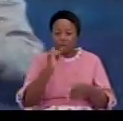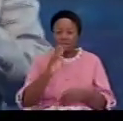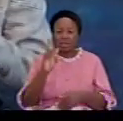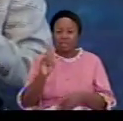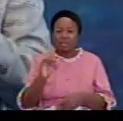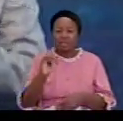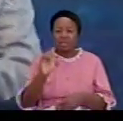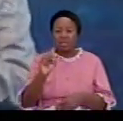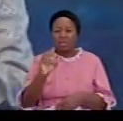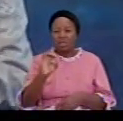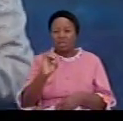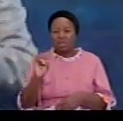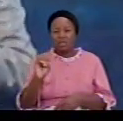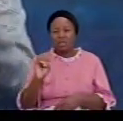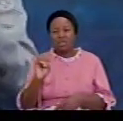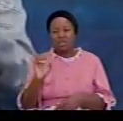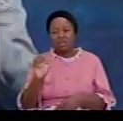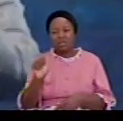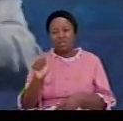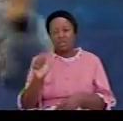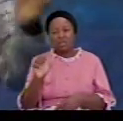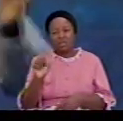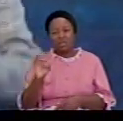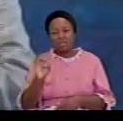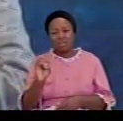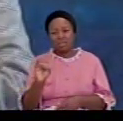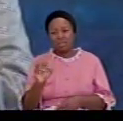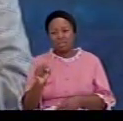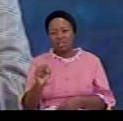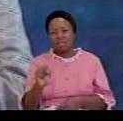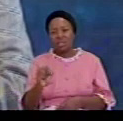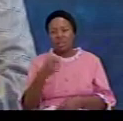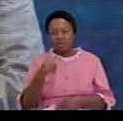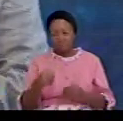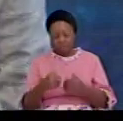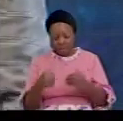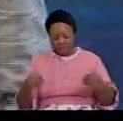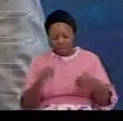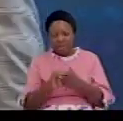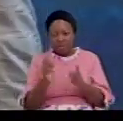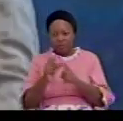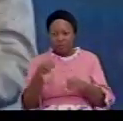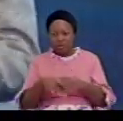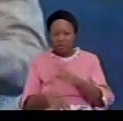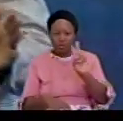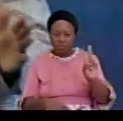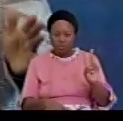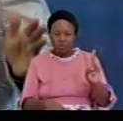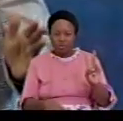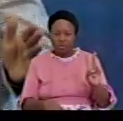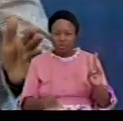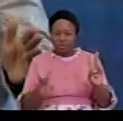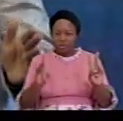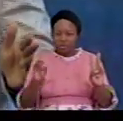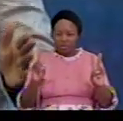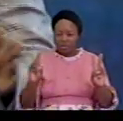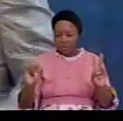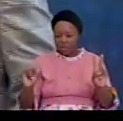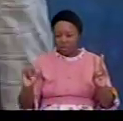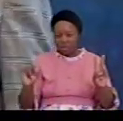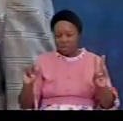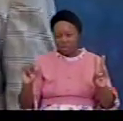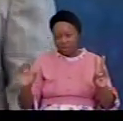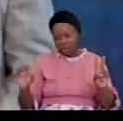Break that word in English into two. this